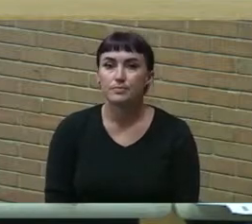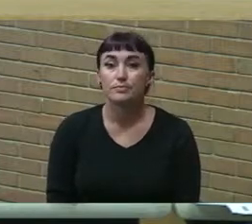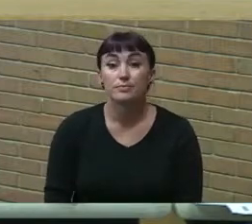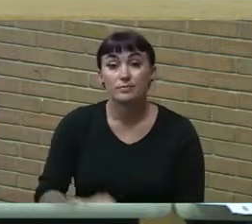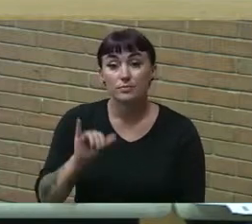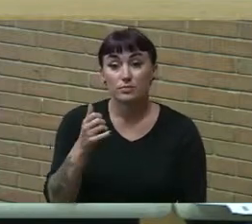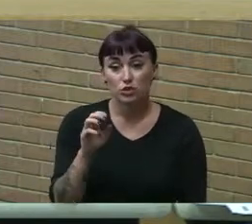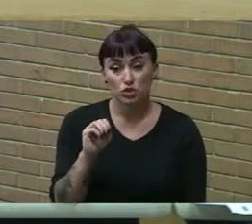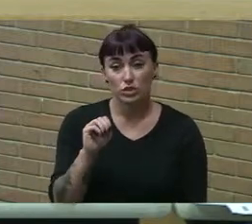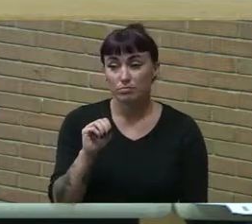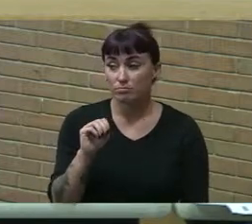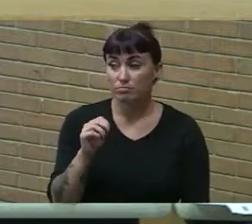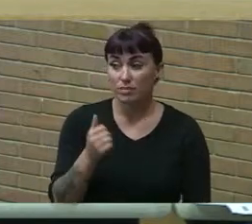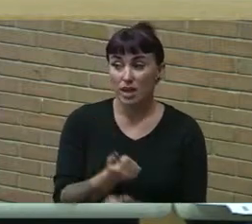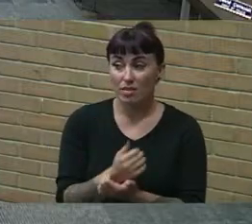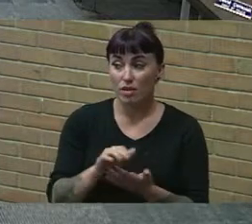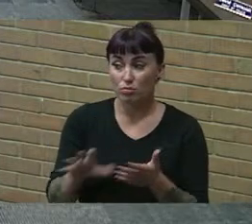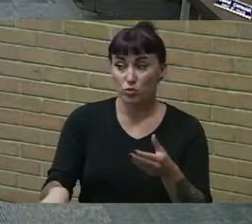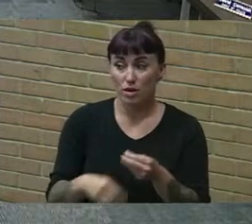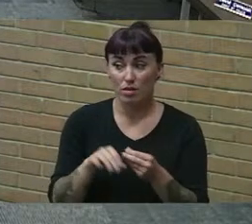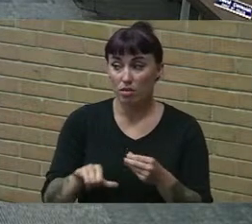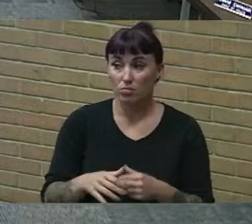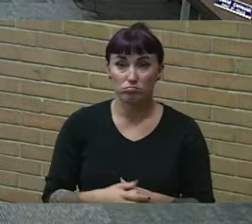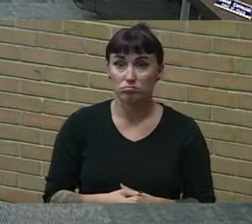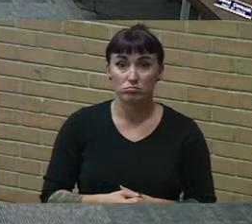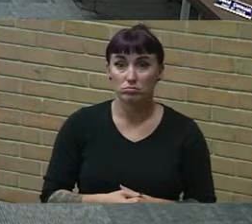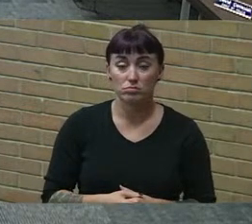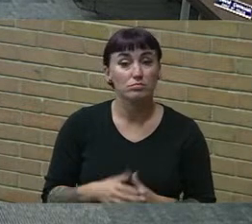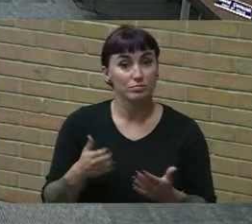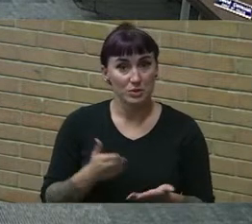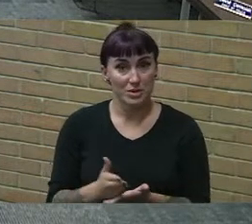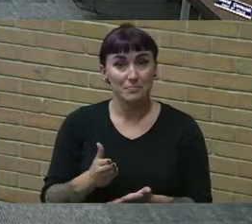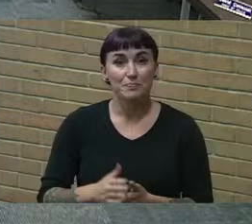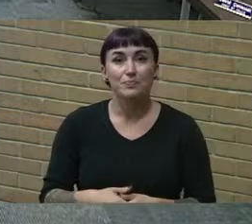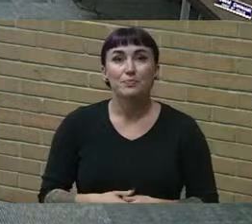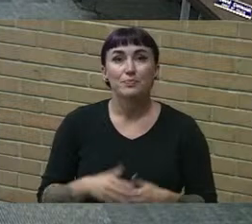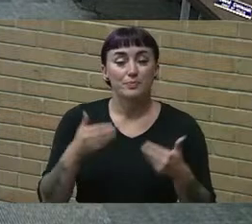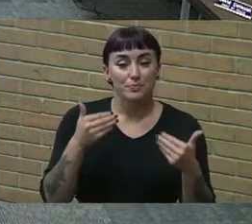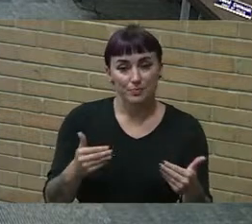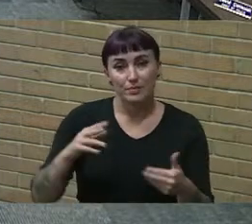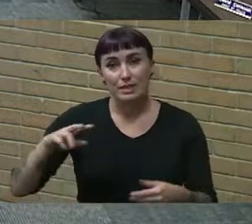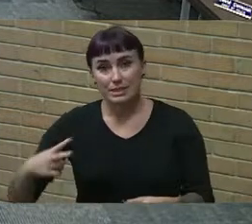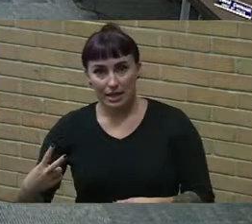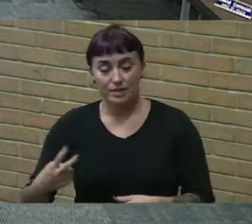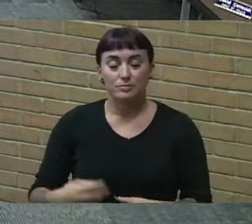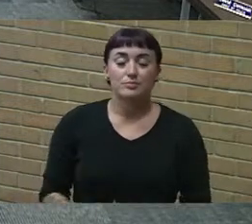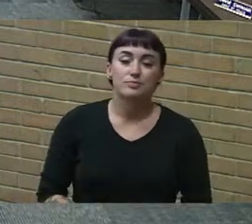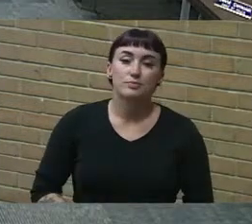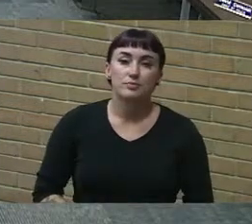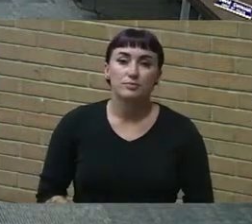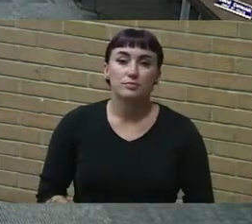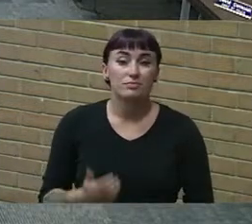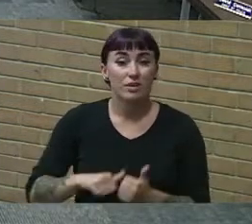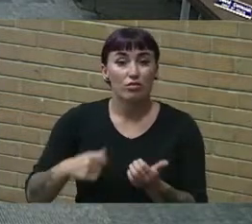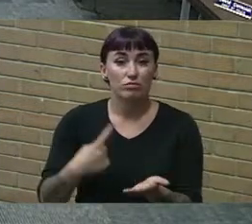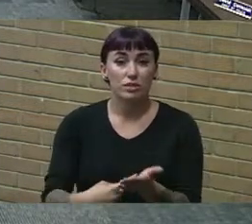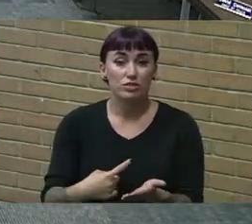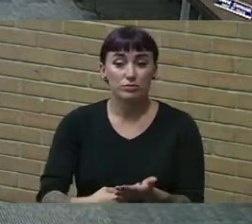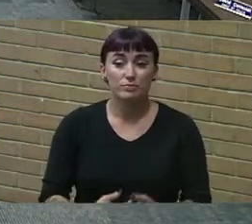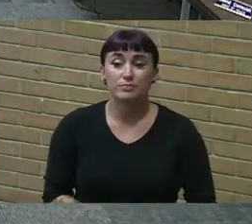Jim or Ken, anything else to add to that? All right. We have a motion and a second. Further